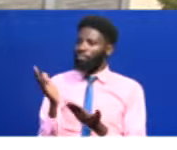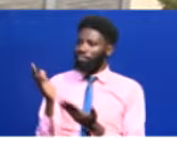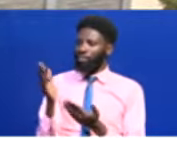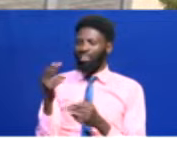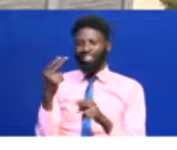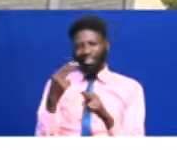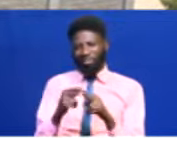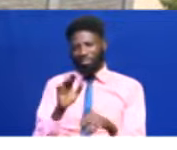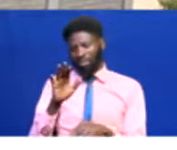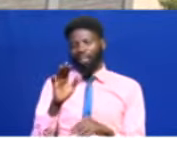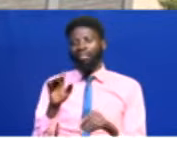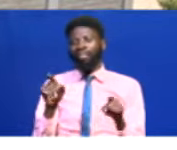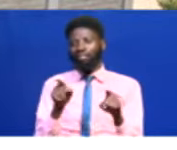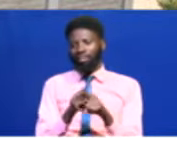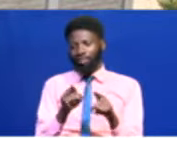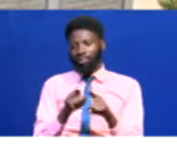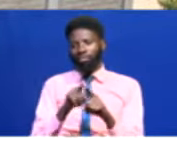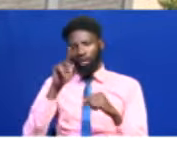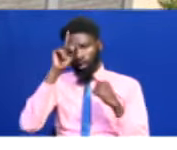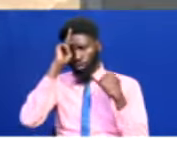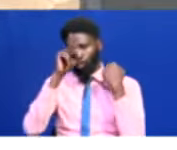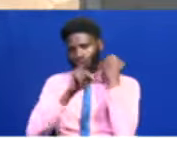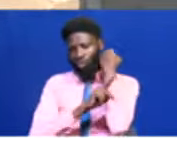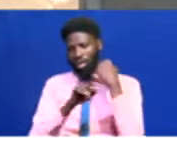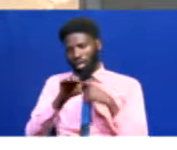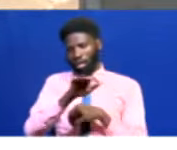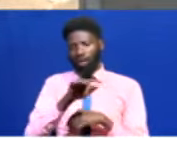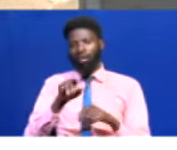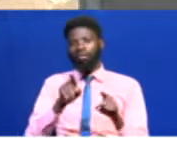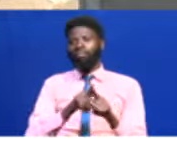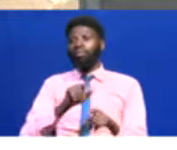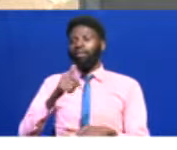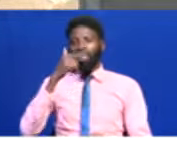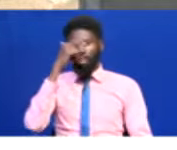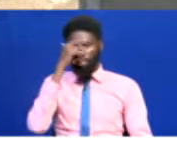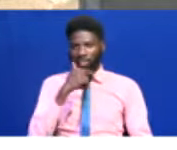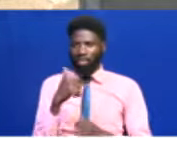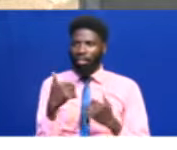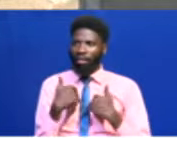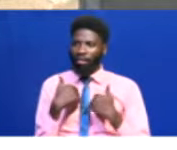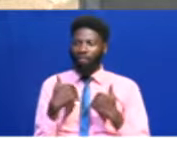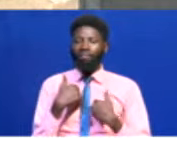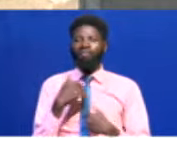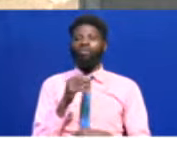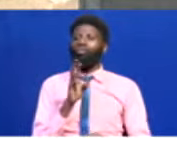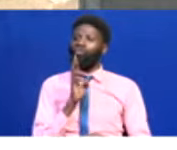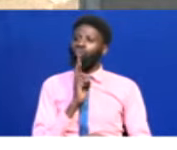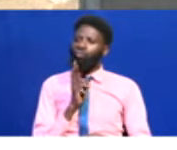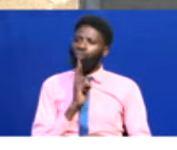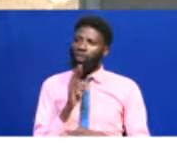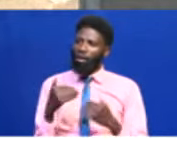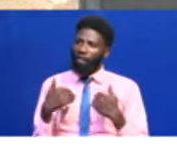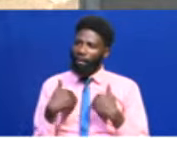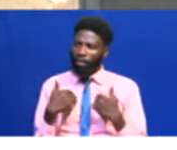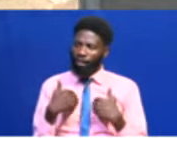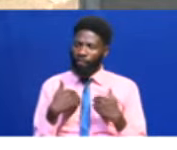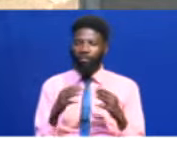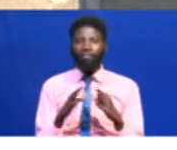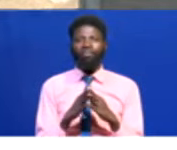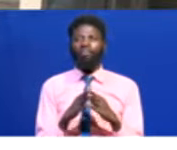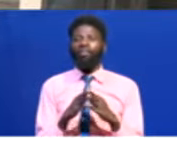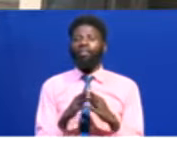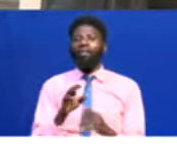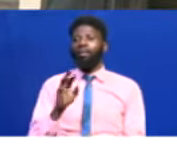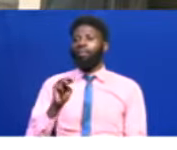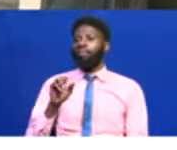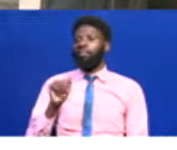there's a name, but it is in Kerugoya. We have Thika, we have Roiro, we have